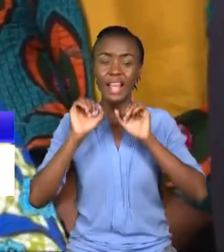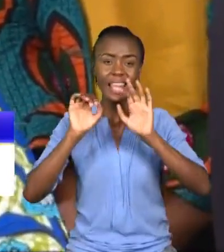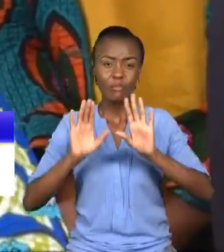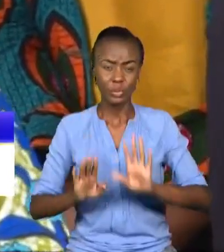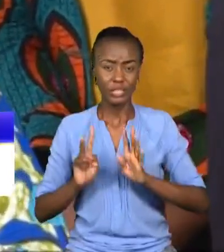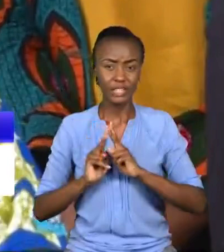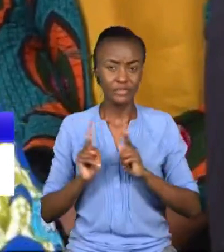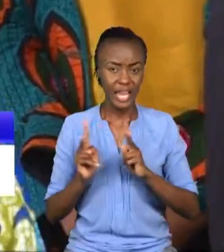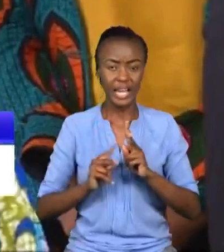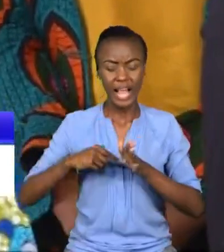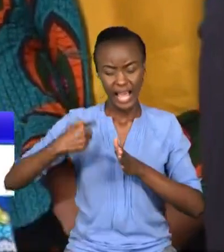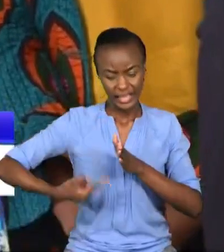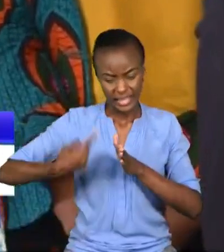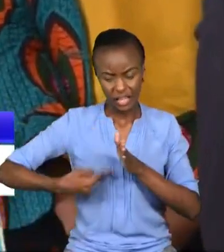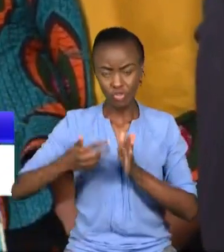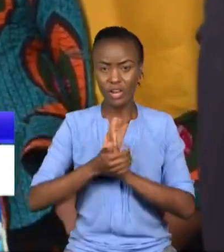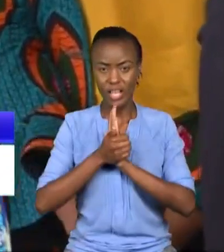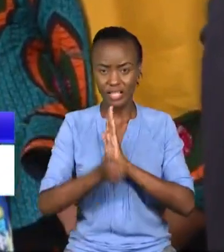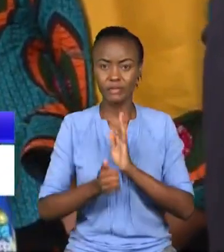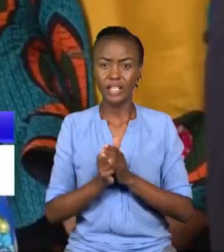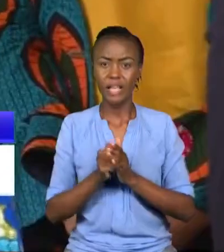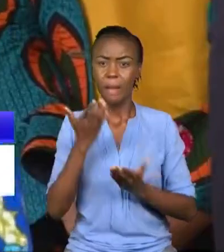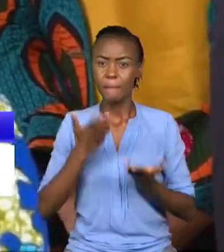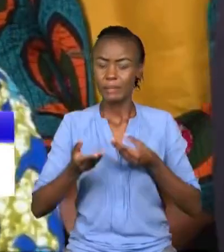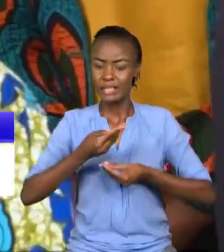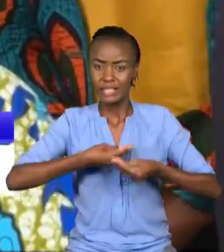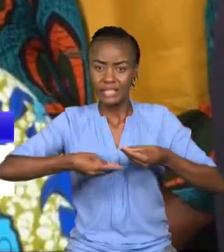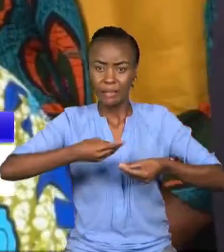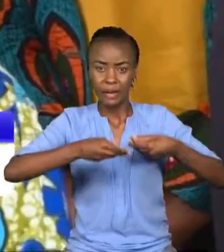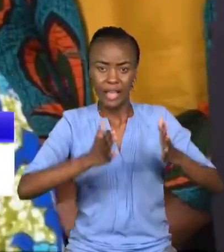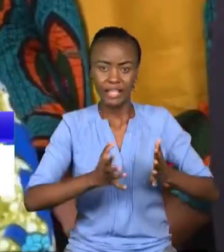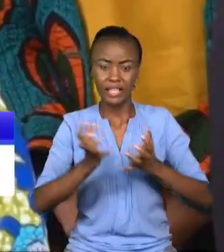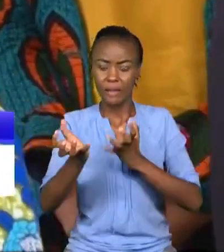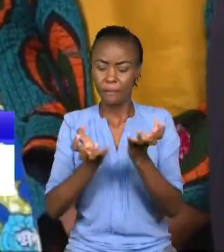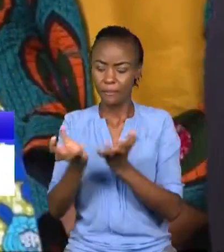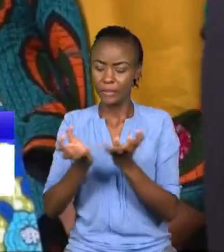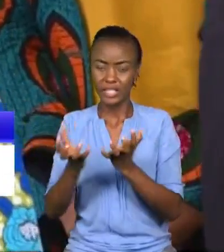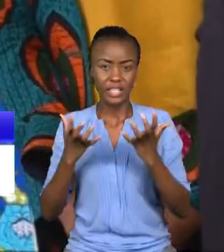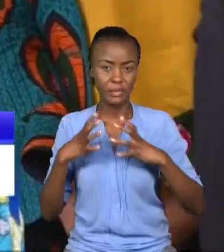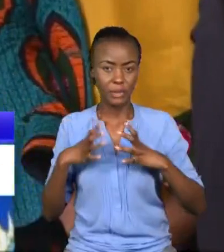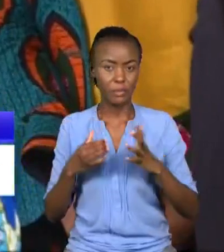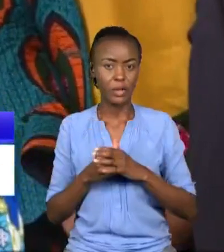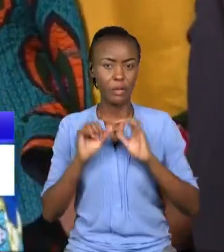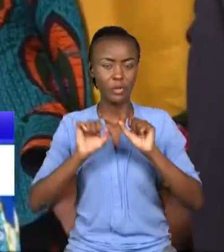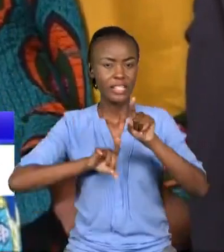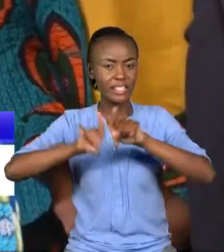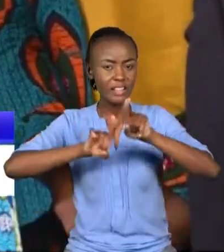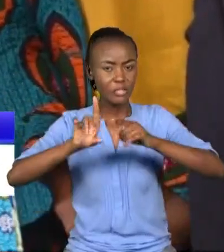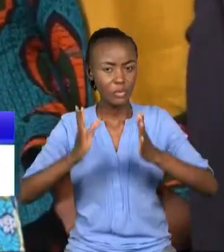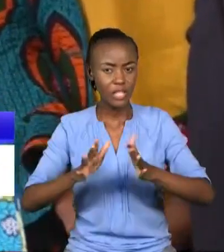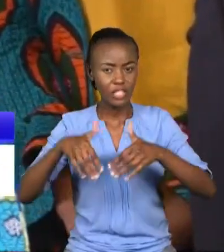industrialists. There are people who could have been suppliers. There were entrepreneurs, could be transporters